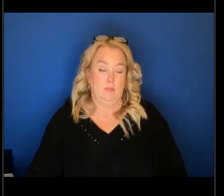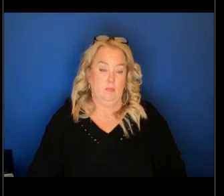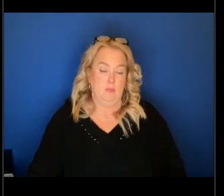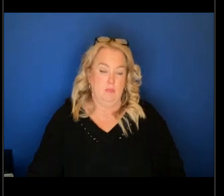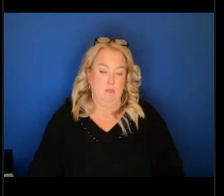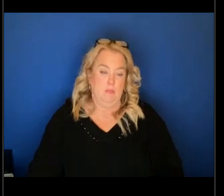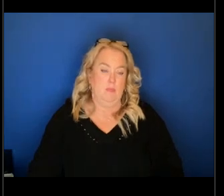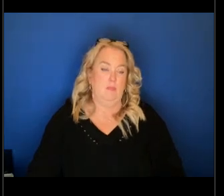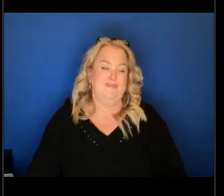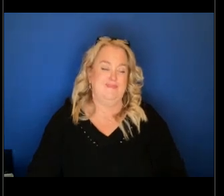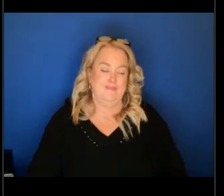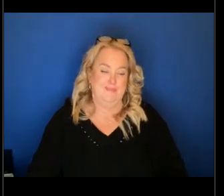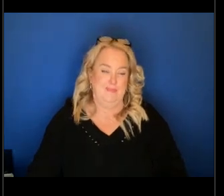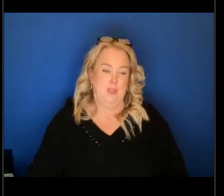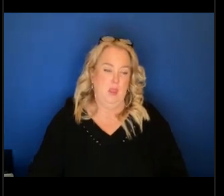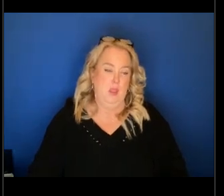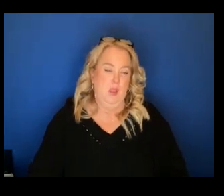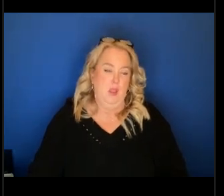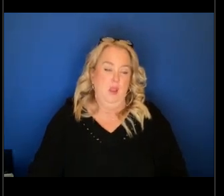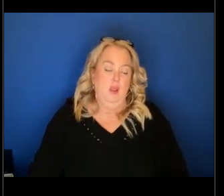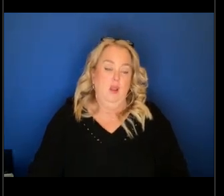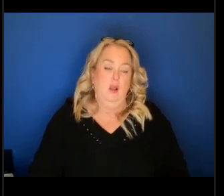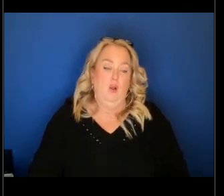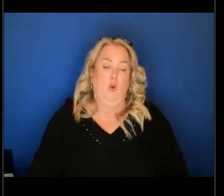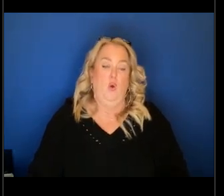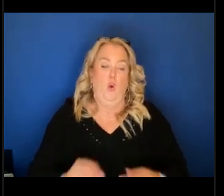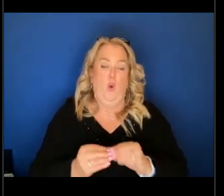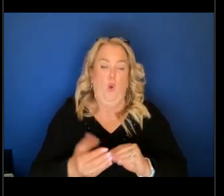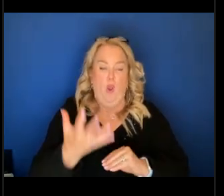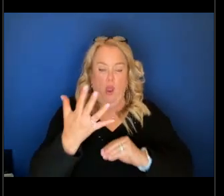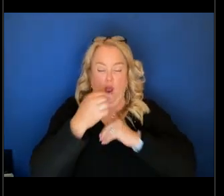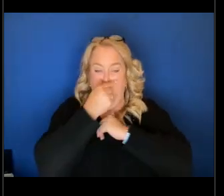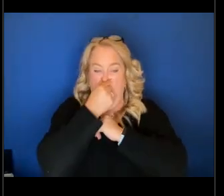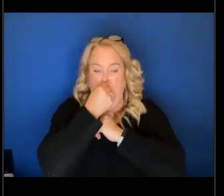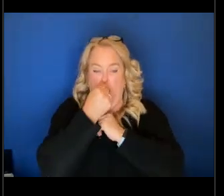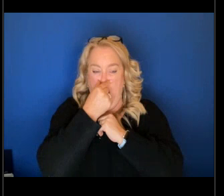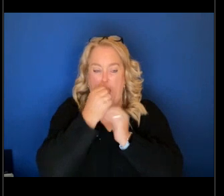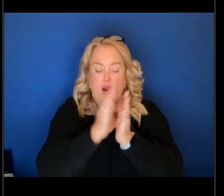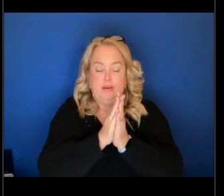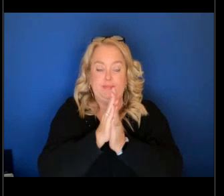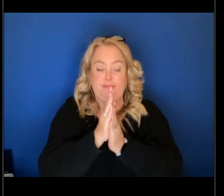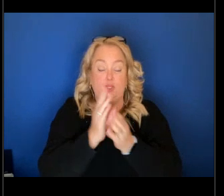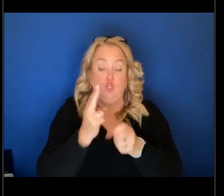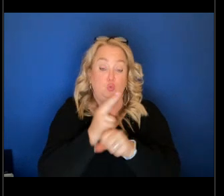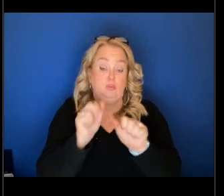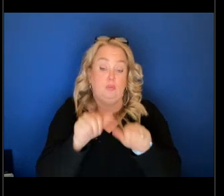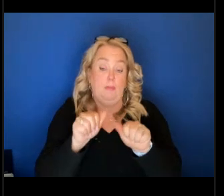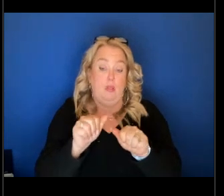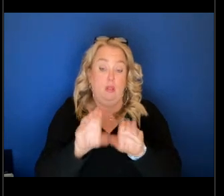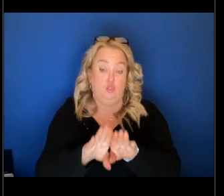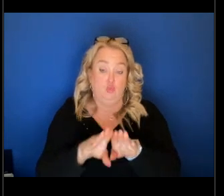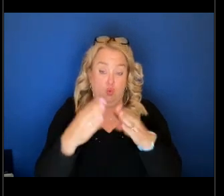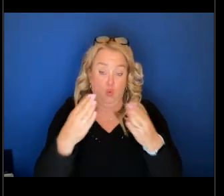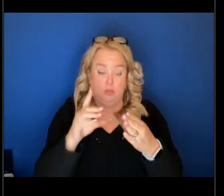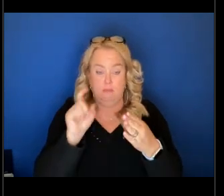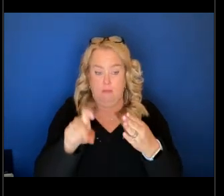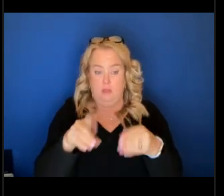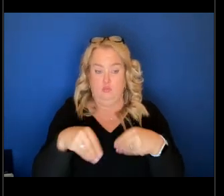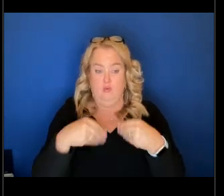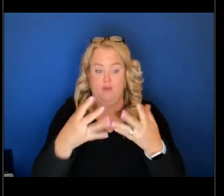Thanks, Crystal. Knowledge Check 5 reads, usable doors must provide